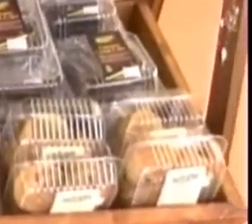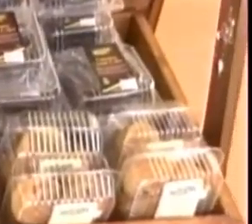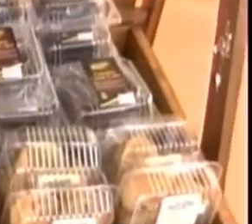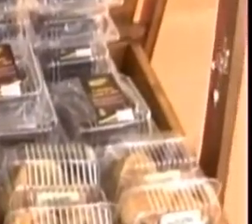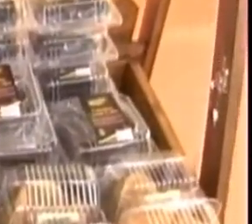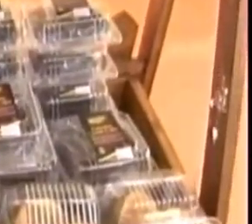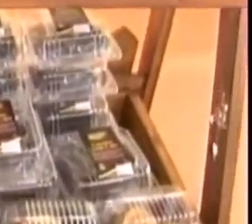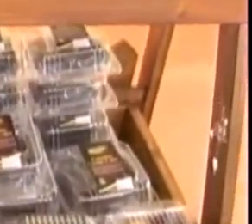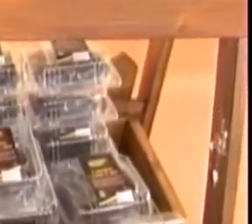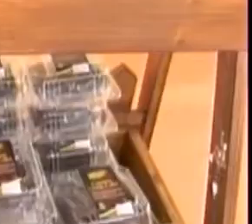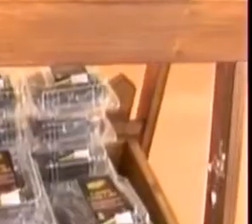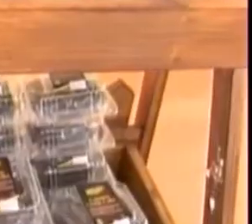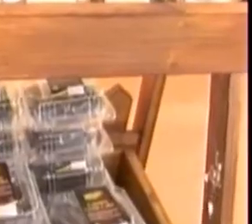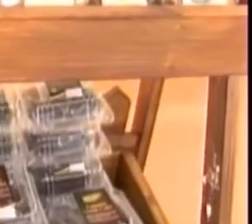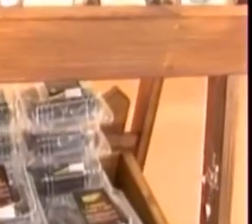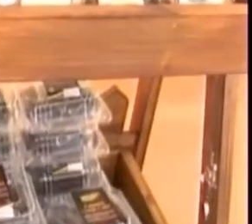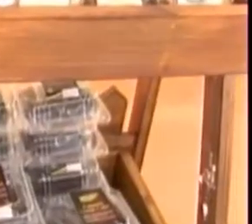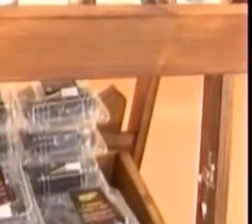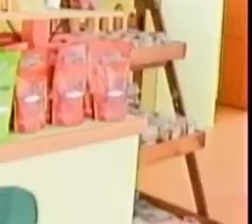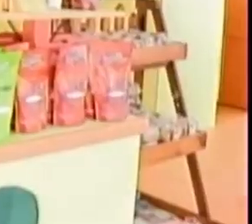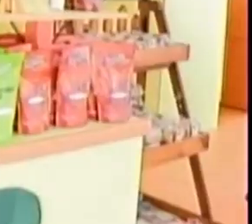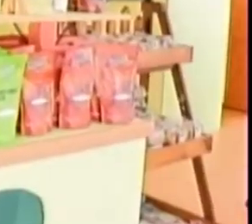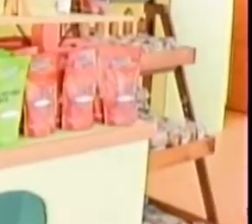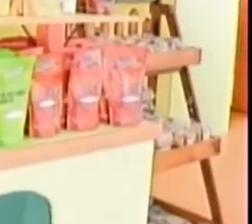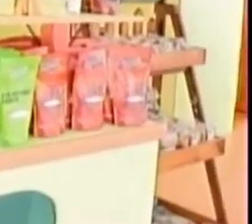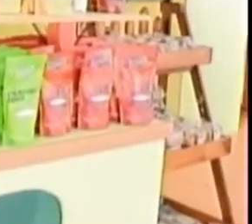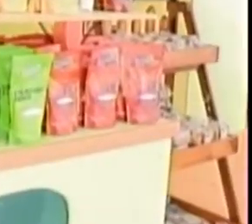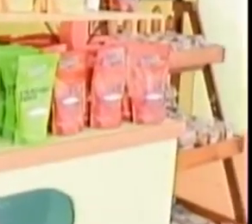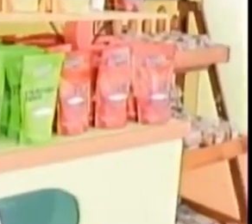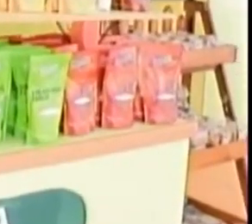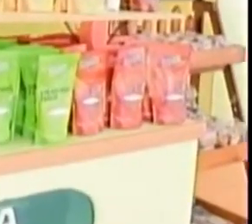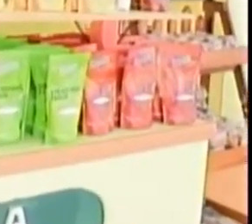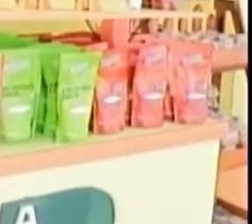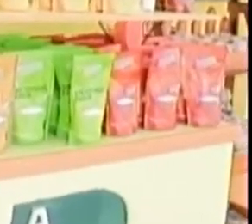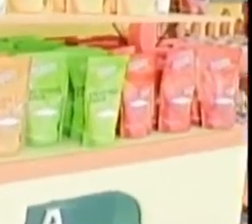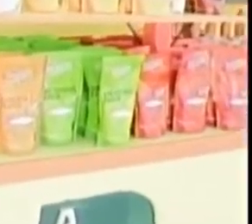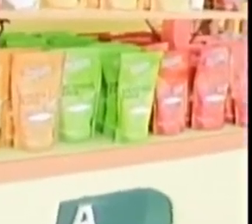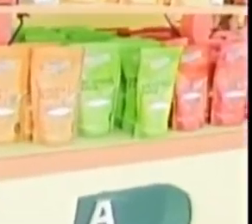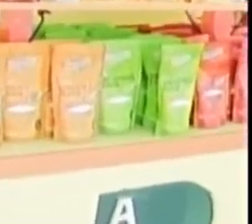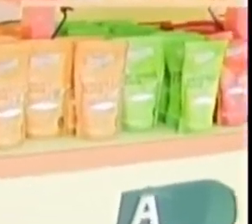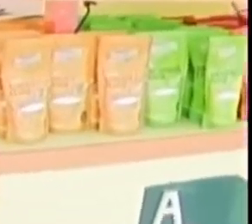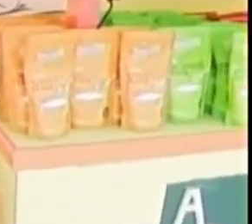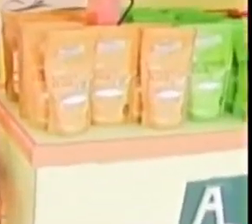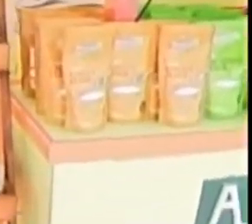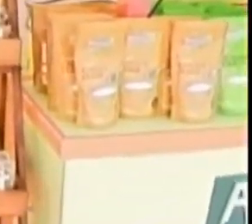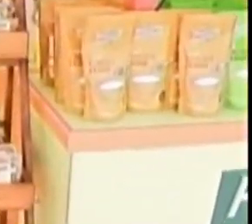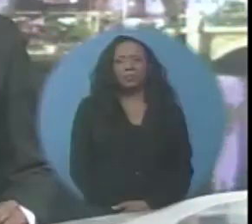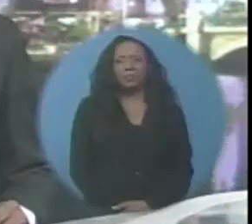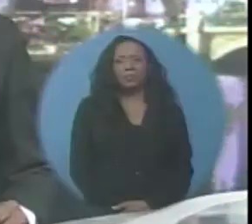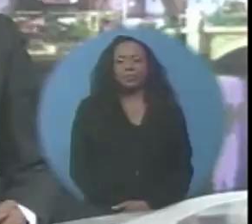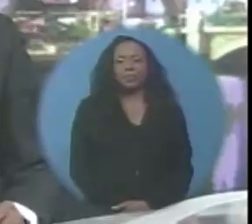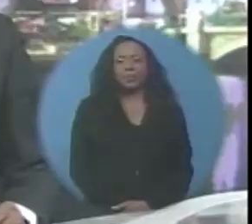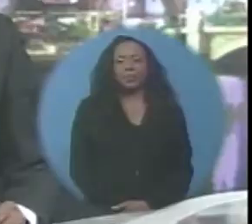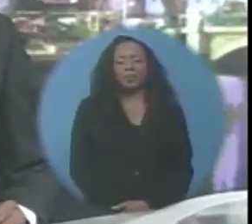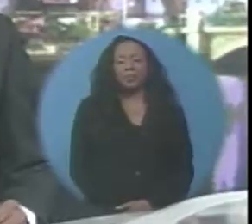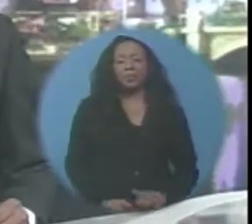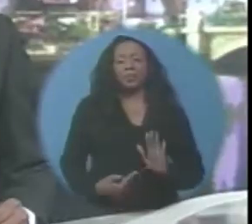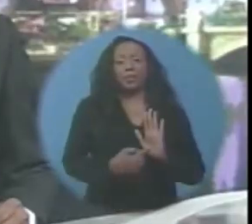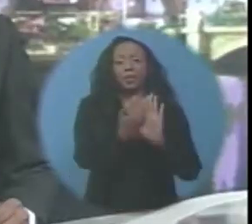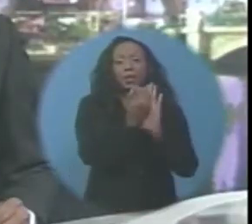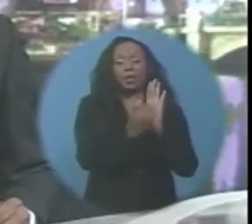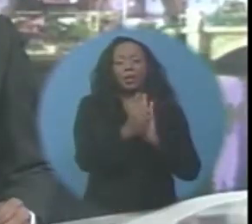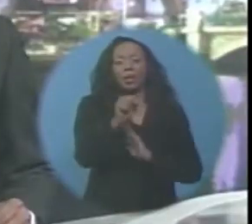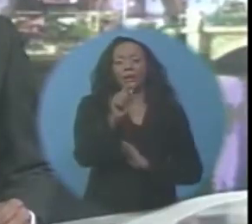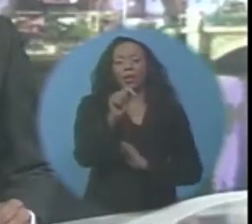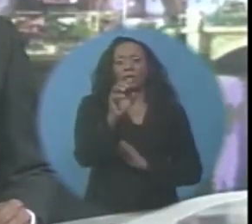they are pleased with the interest shown, but noted that local producers must be able to meet commercial demand. Well, it's time now to